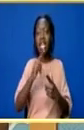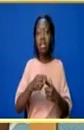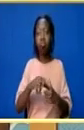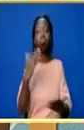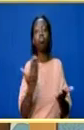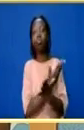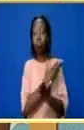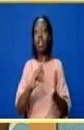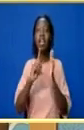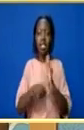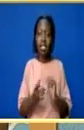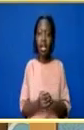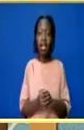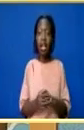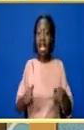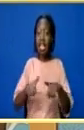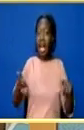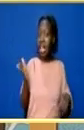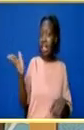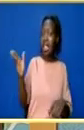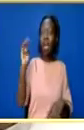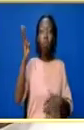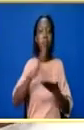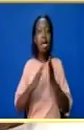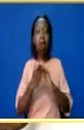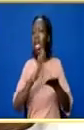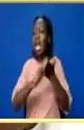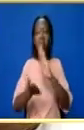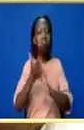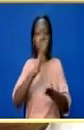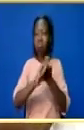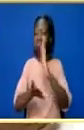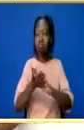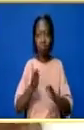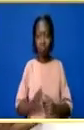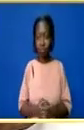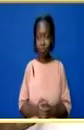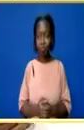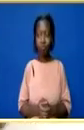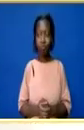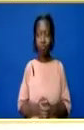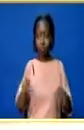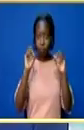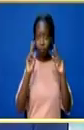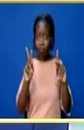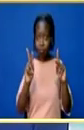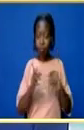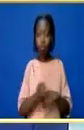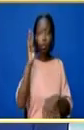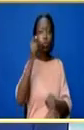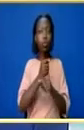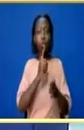more grass. Yes. So the land will remain bare. The 50 cows are going to cause the land to become bare. Okay. So you have done what you